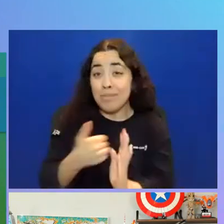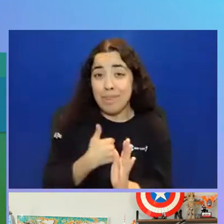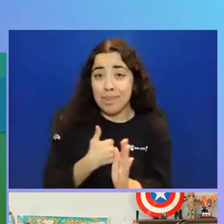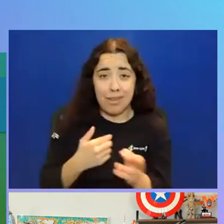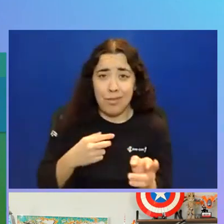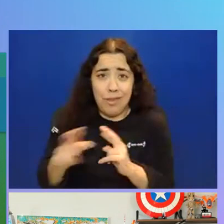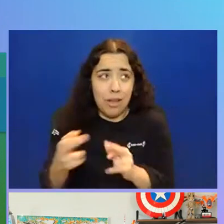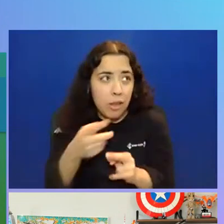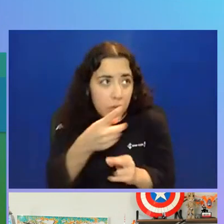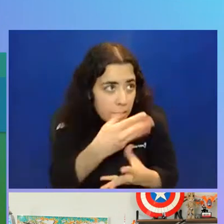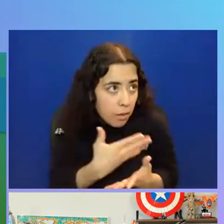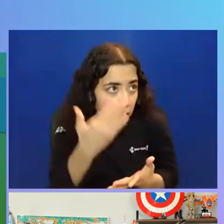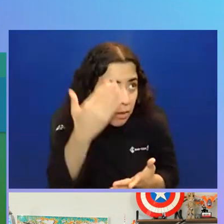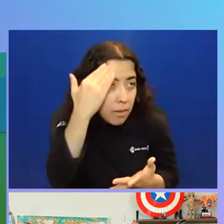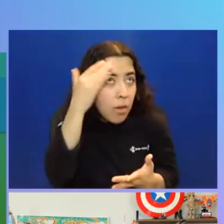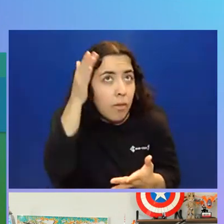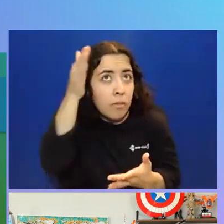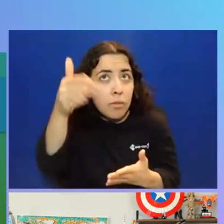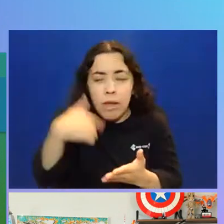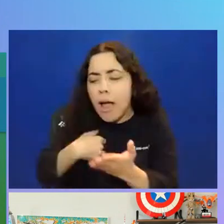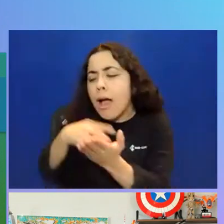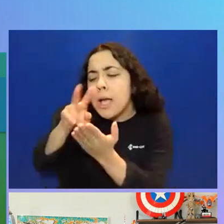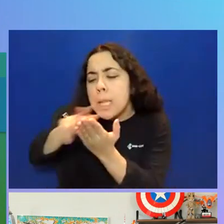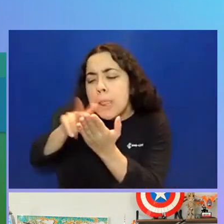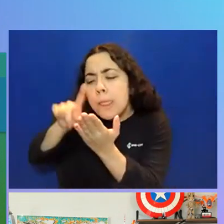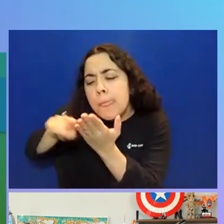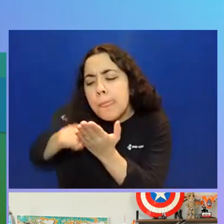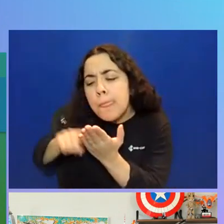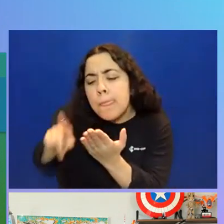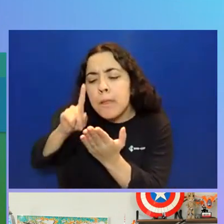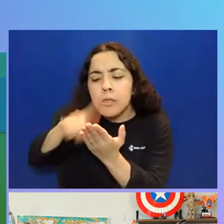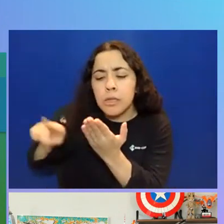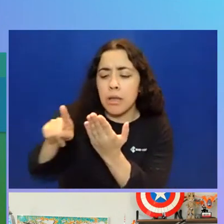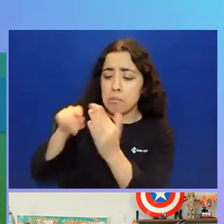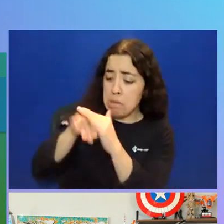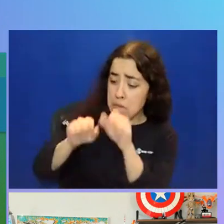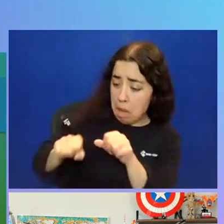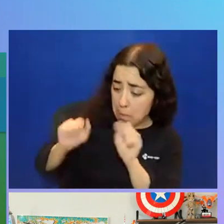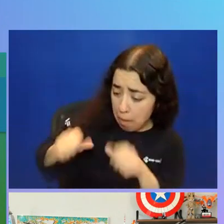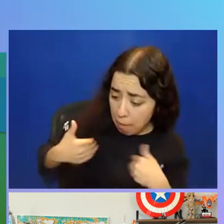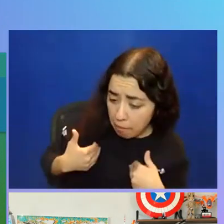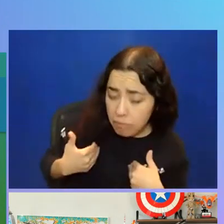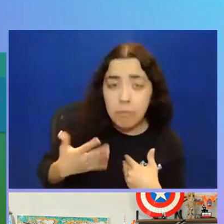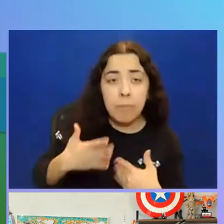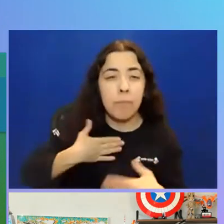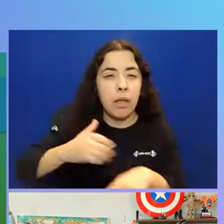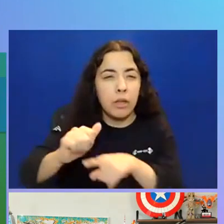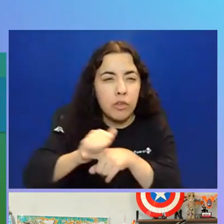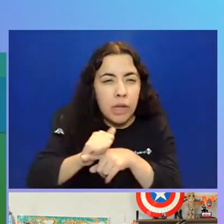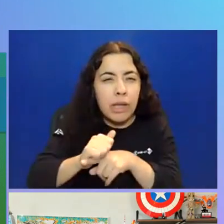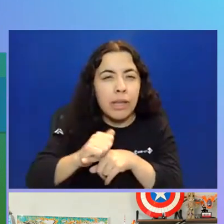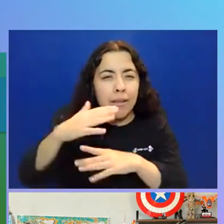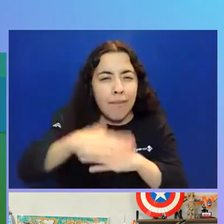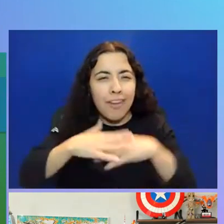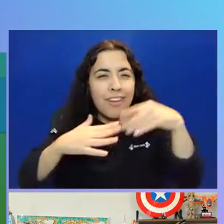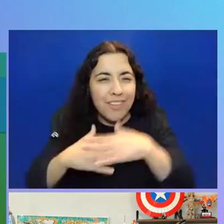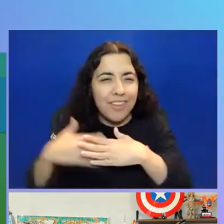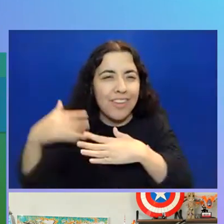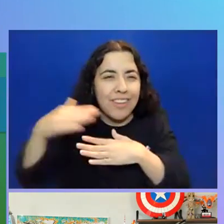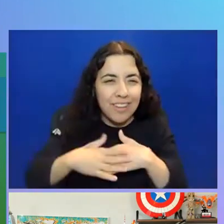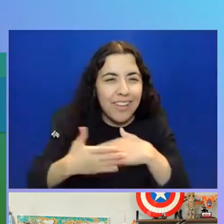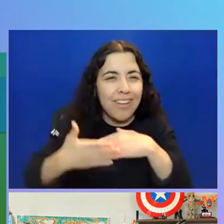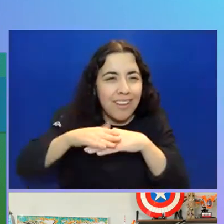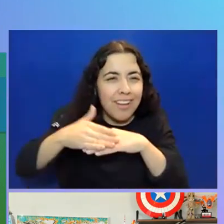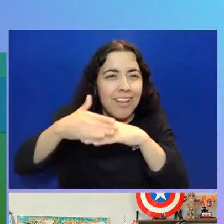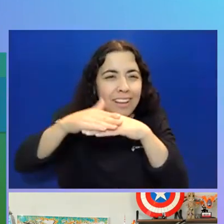own. You're layering training and other types of things to help augment your capacity to train. Documents are a tough one,